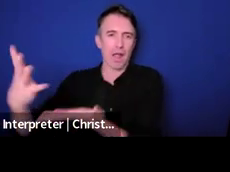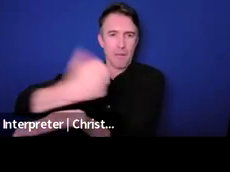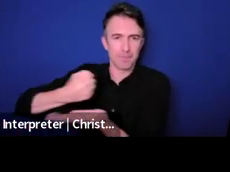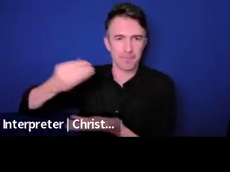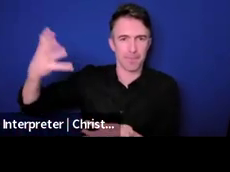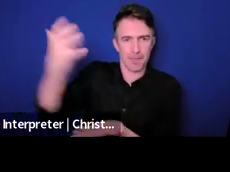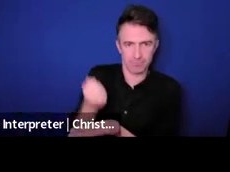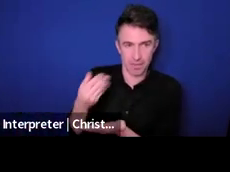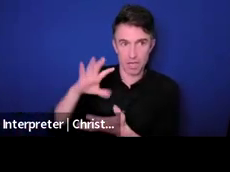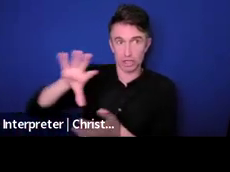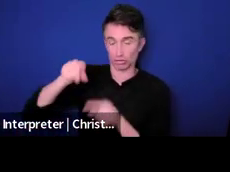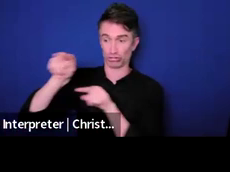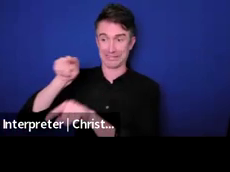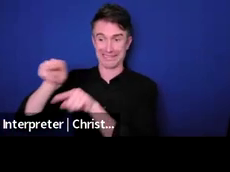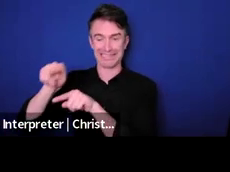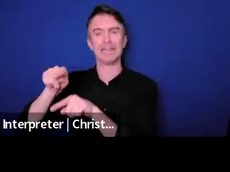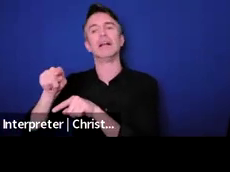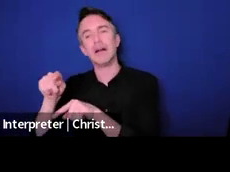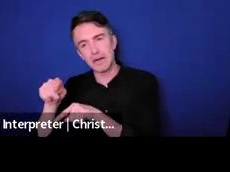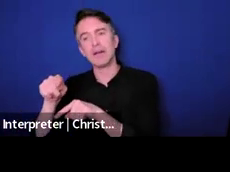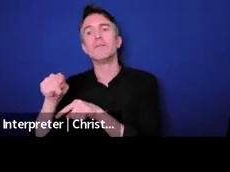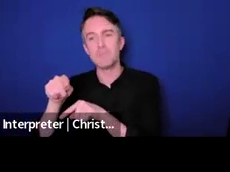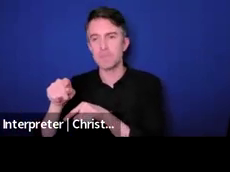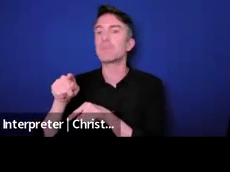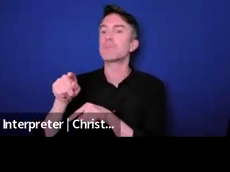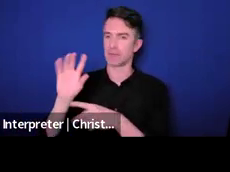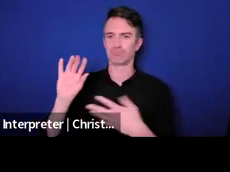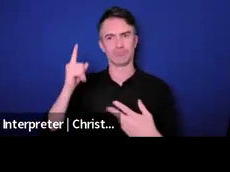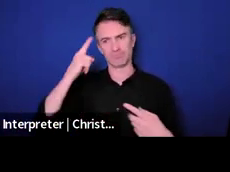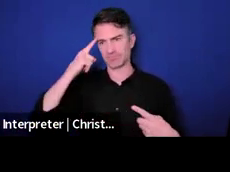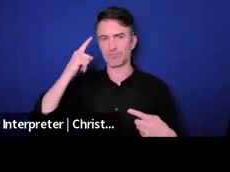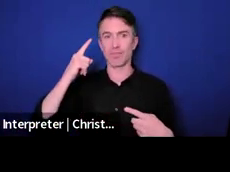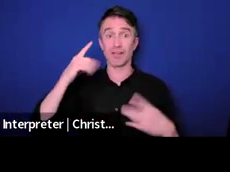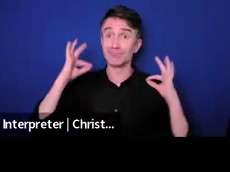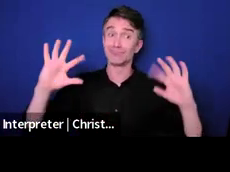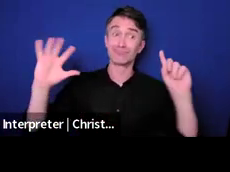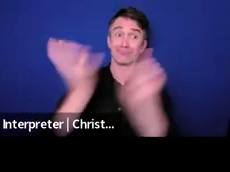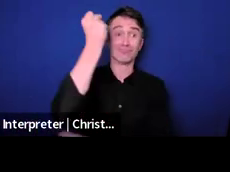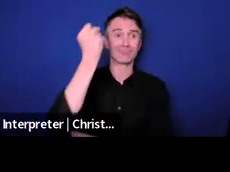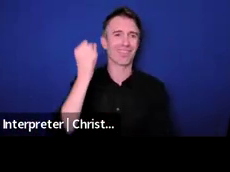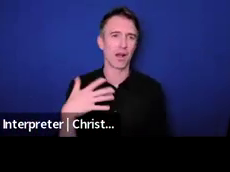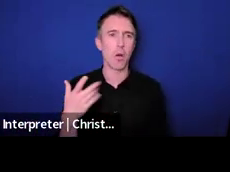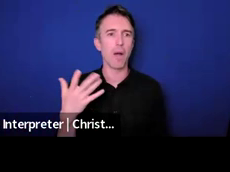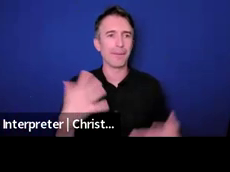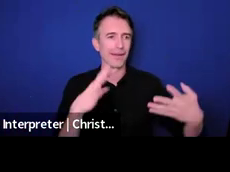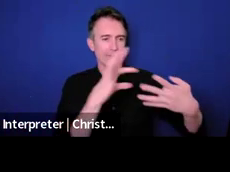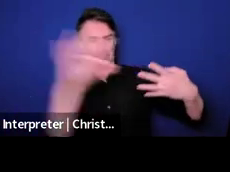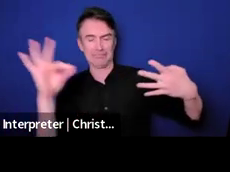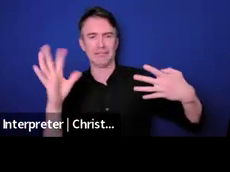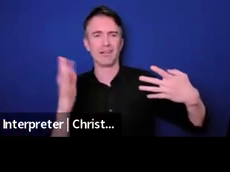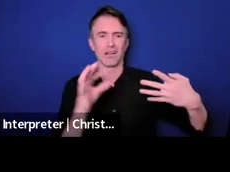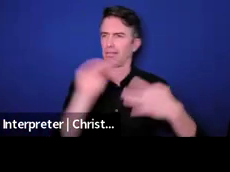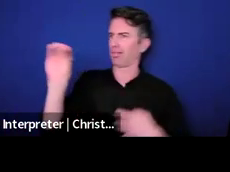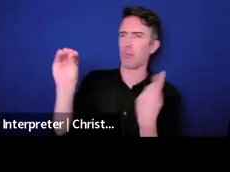within one sectoral set of policies. And so that is why, to a certain extent,